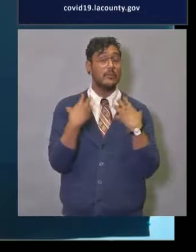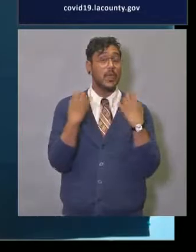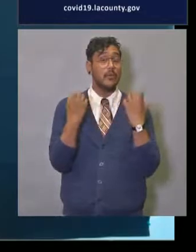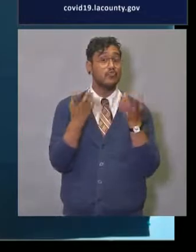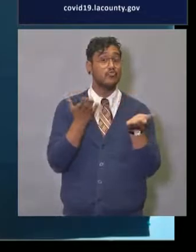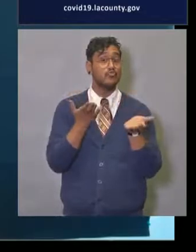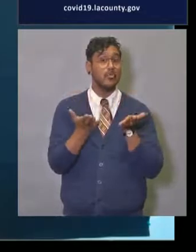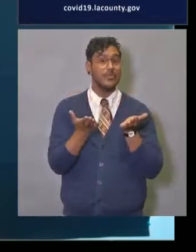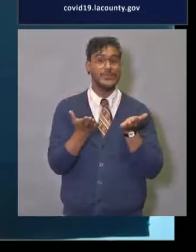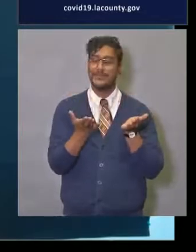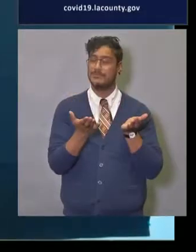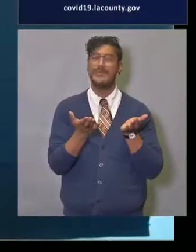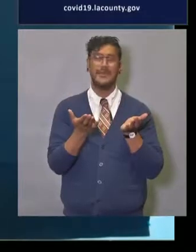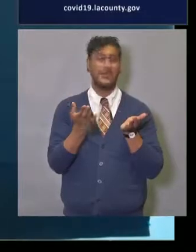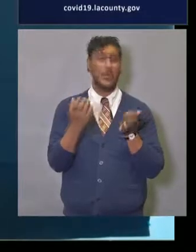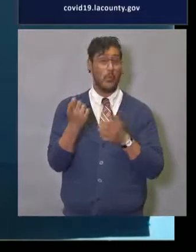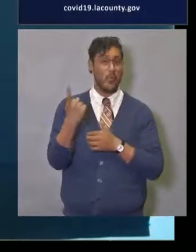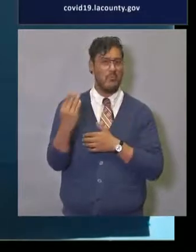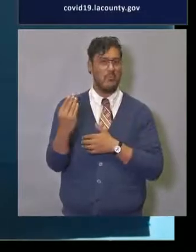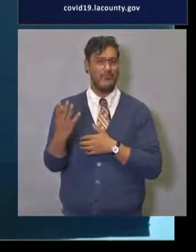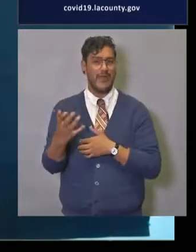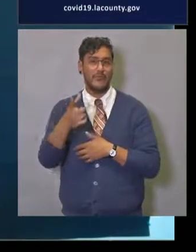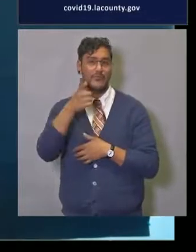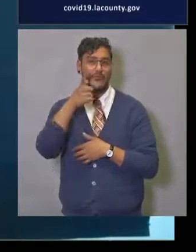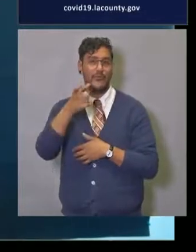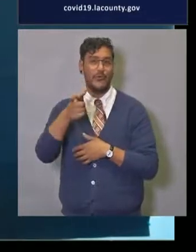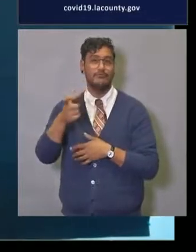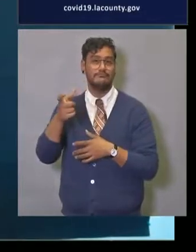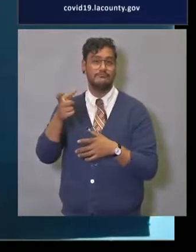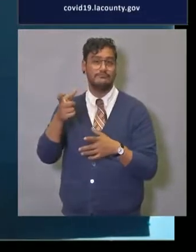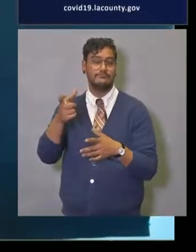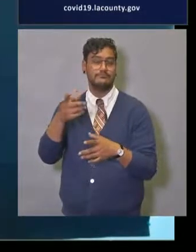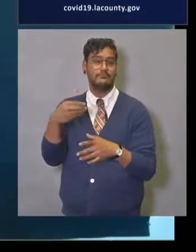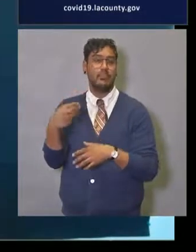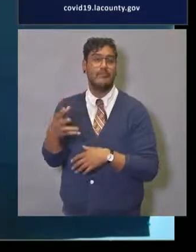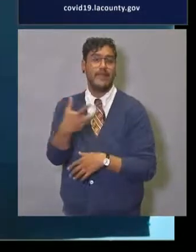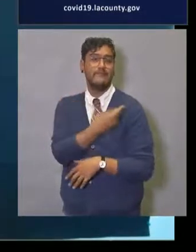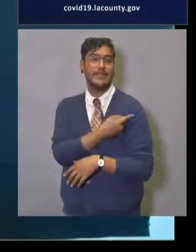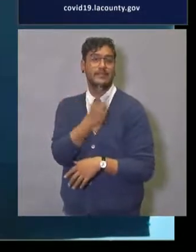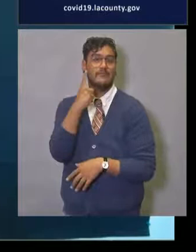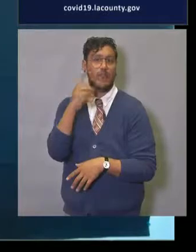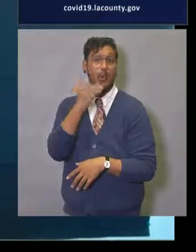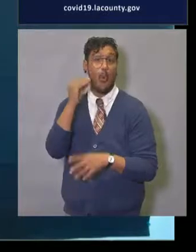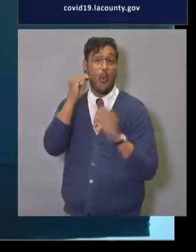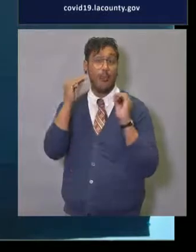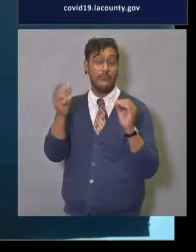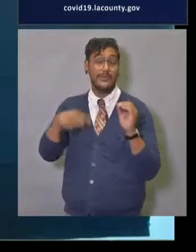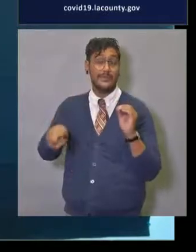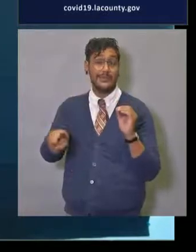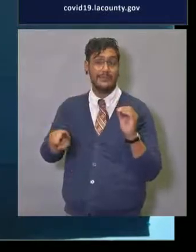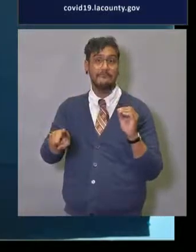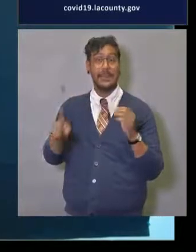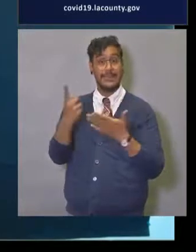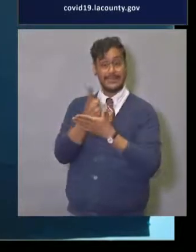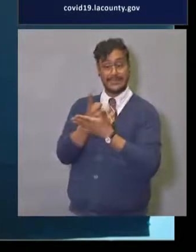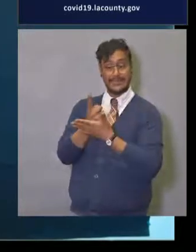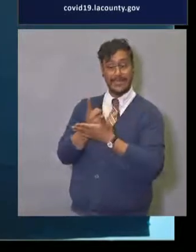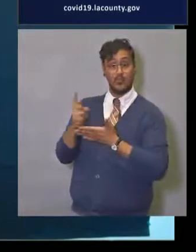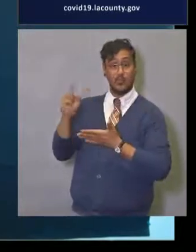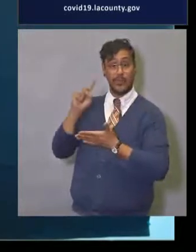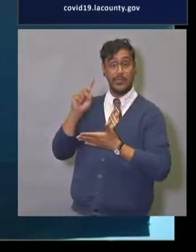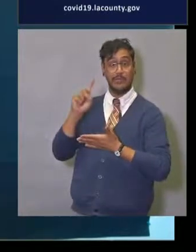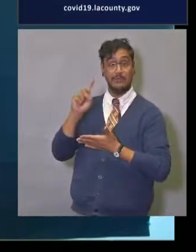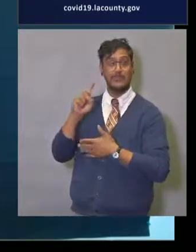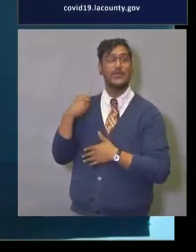of really many providers that provides vaccines among the homeless population. As of the middle of last week, we